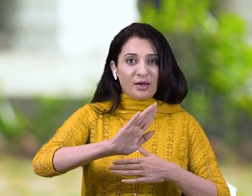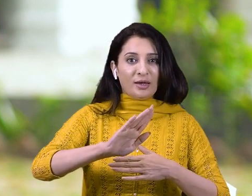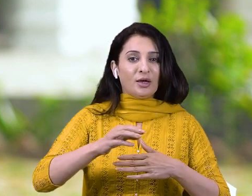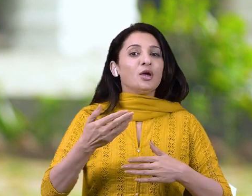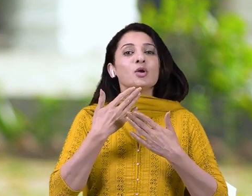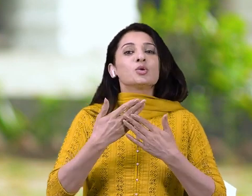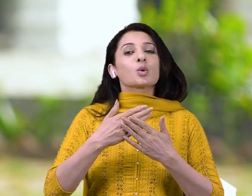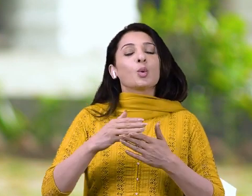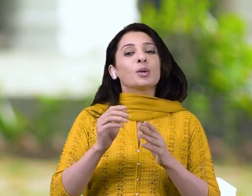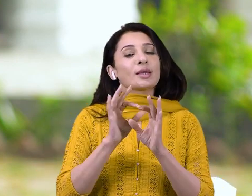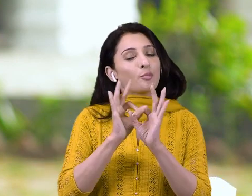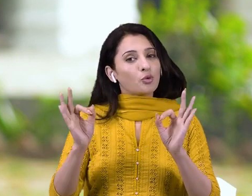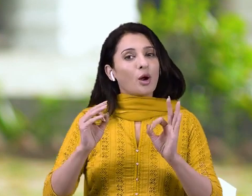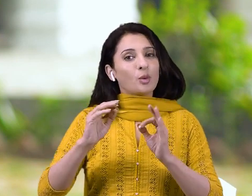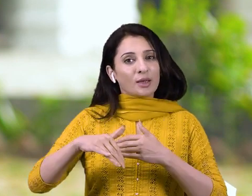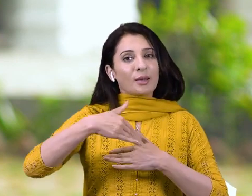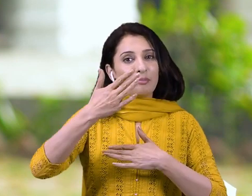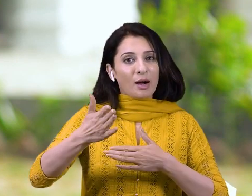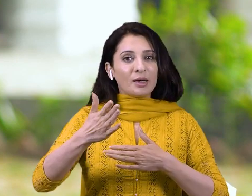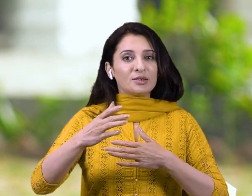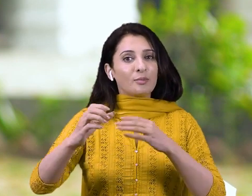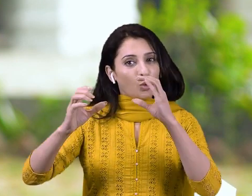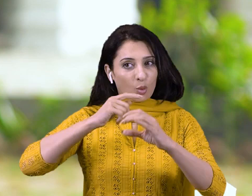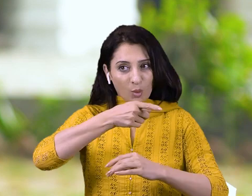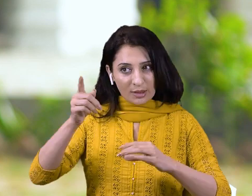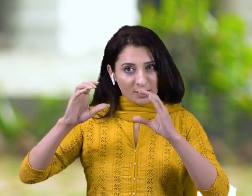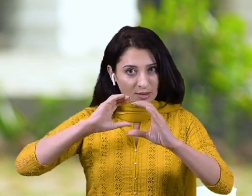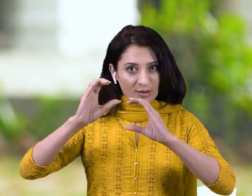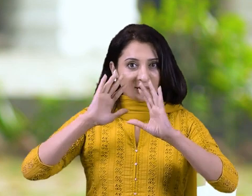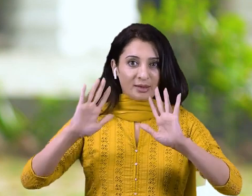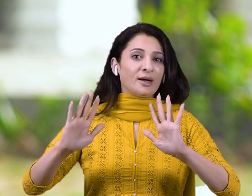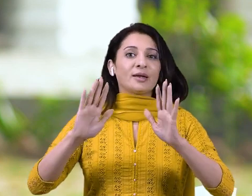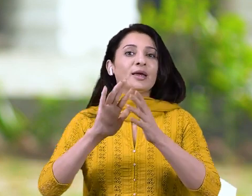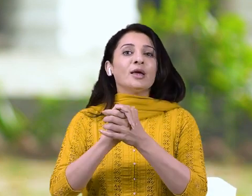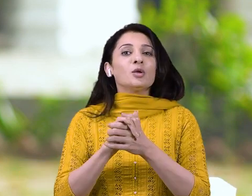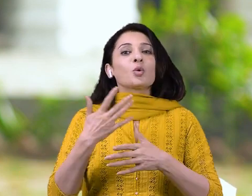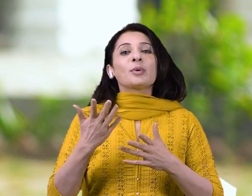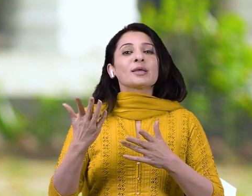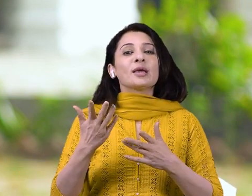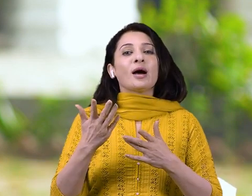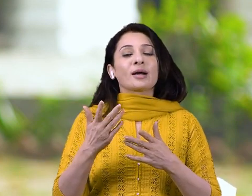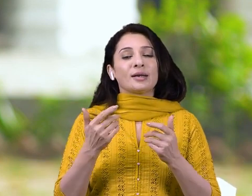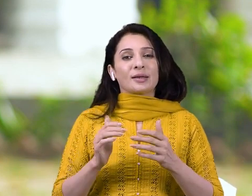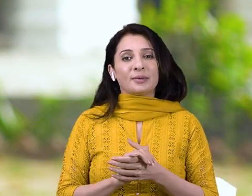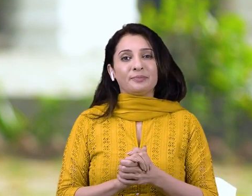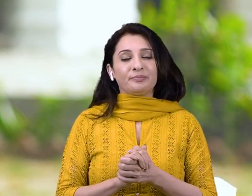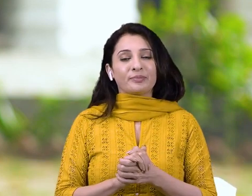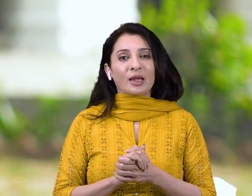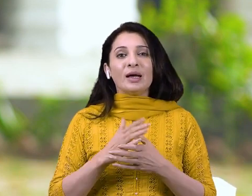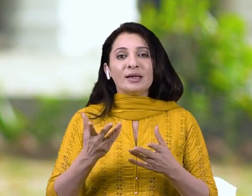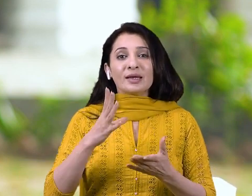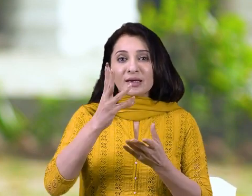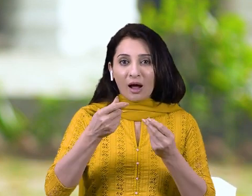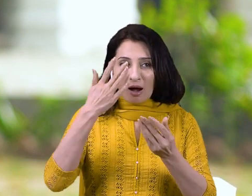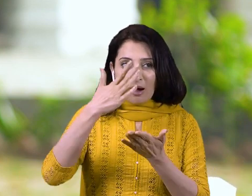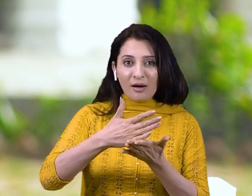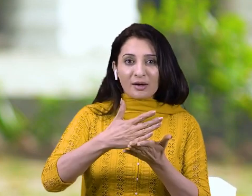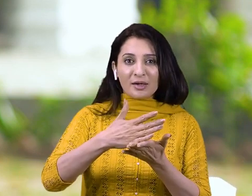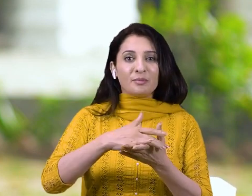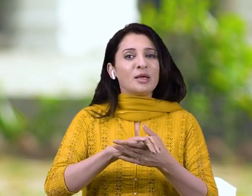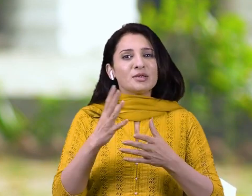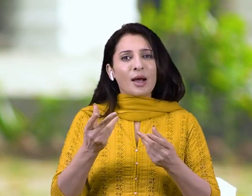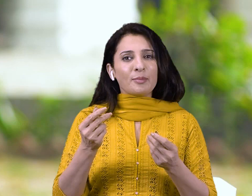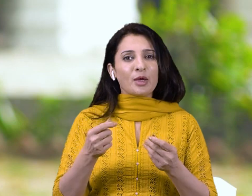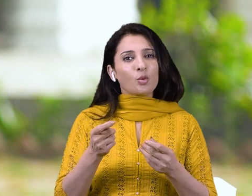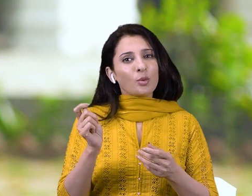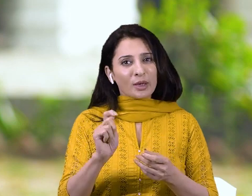leading their lives after school, they need to be sure on how they interact with people and the impression that they leave behind. Because at the end of the